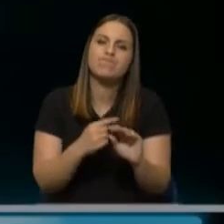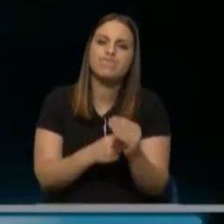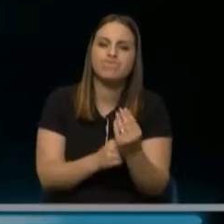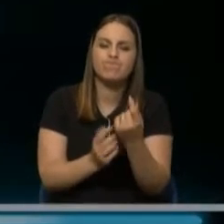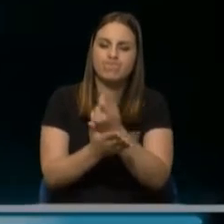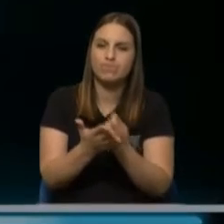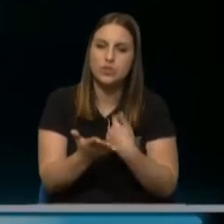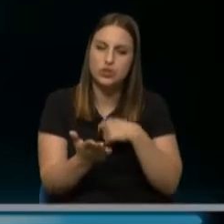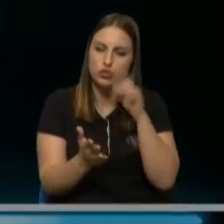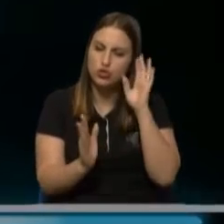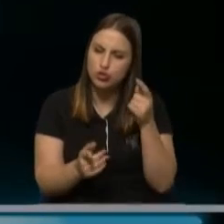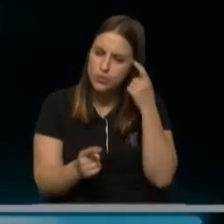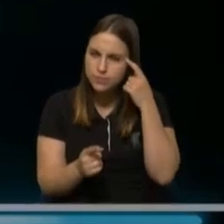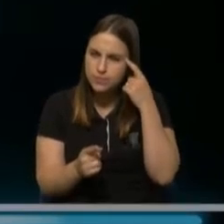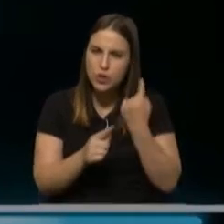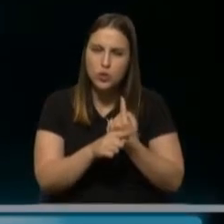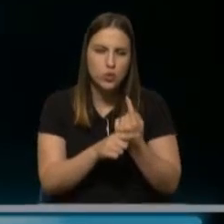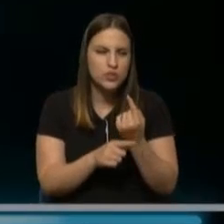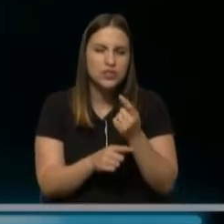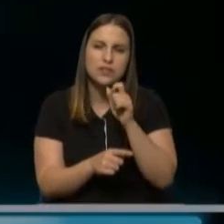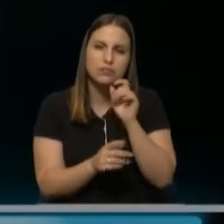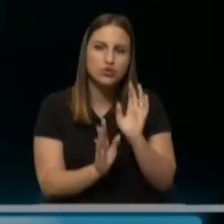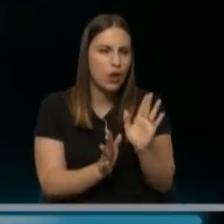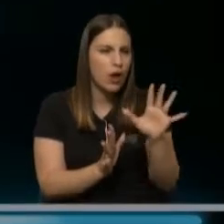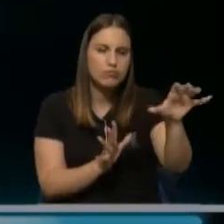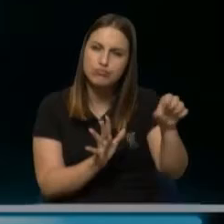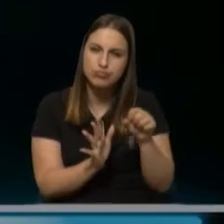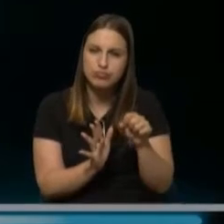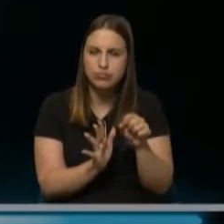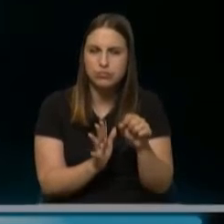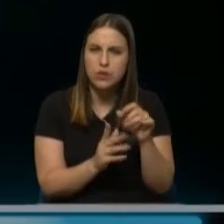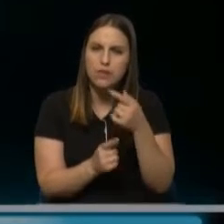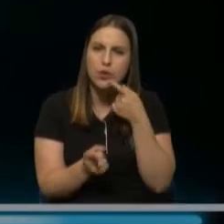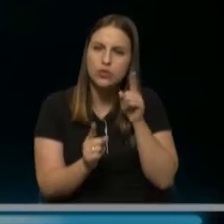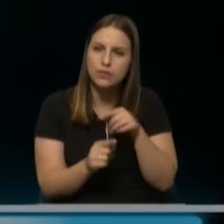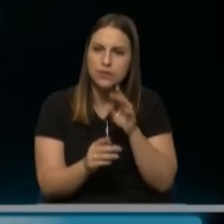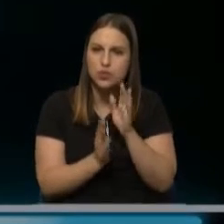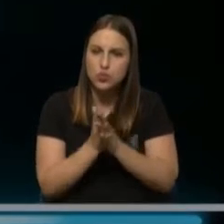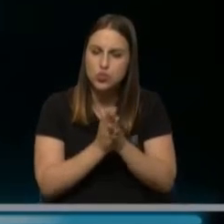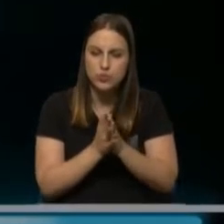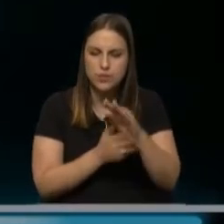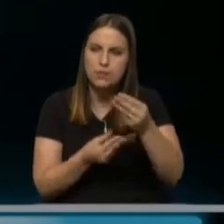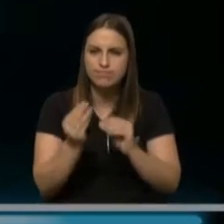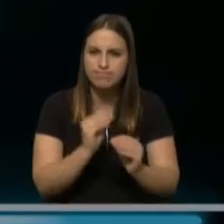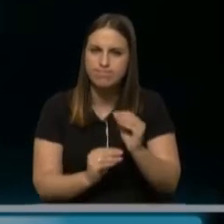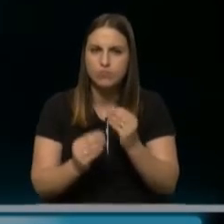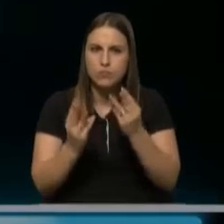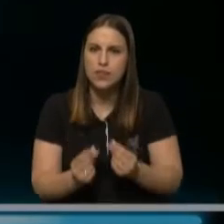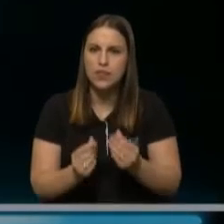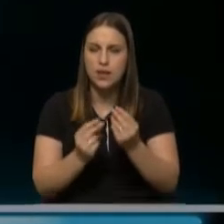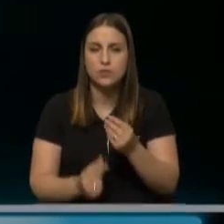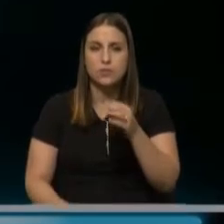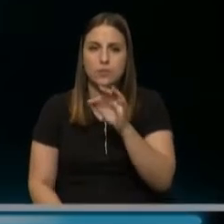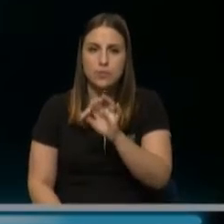we already choose the reusable component. Till now, for all the returned materials,